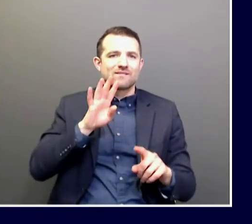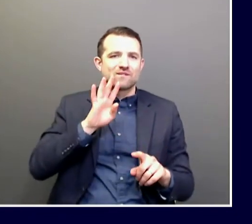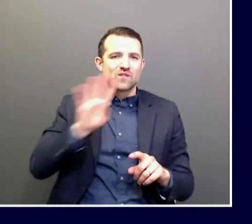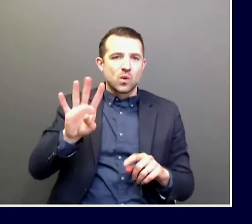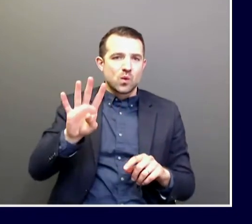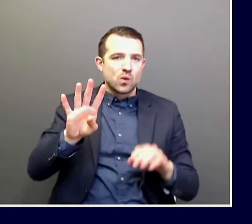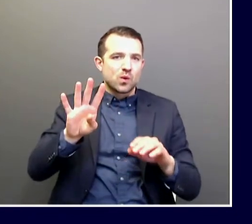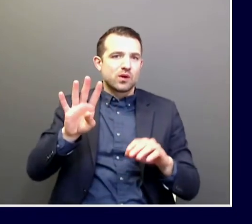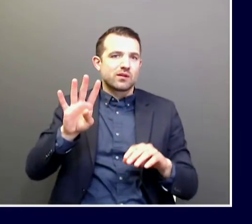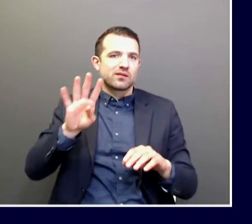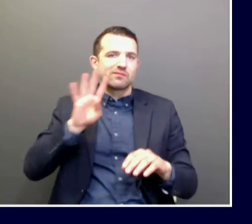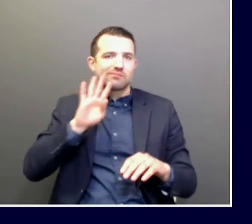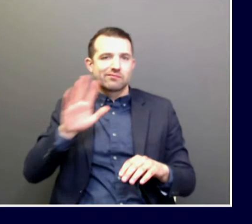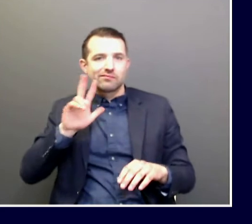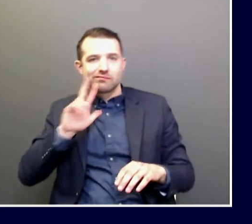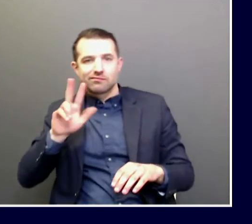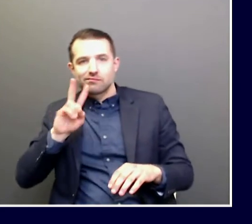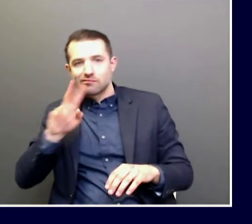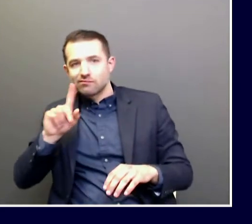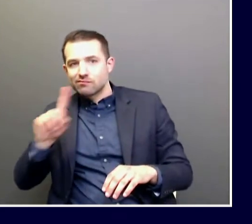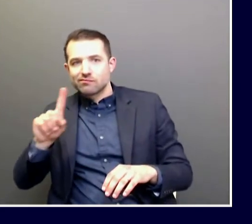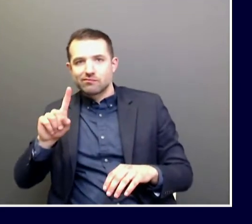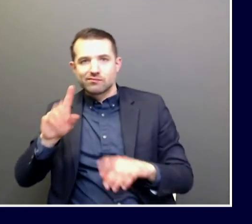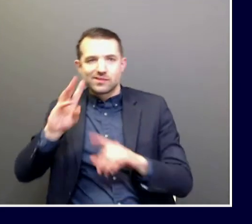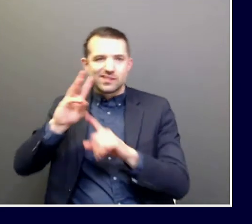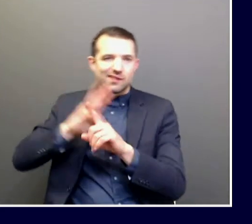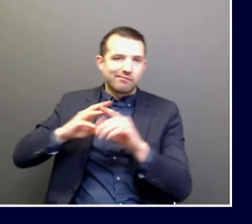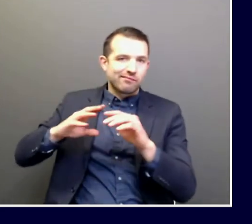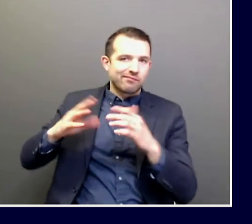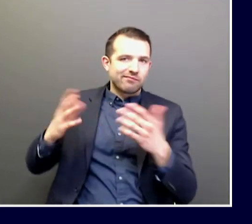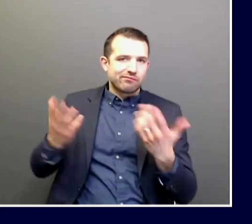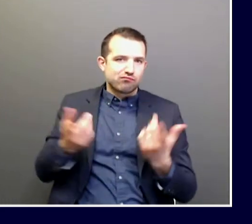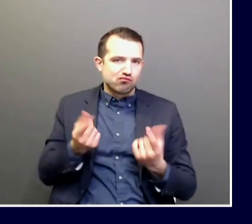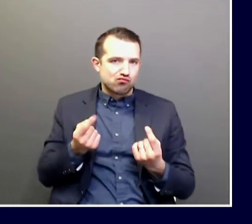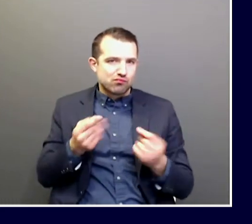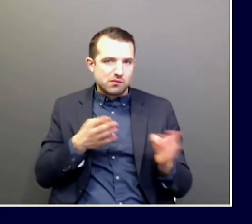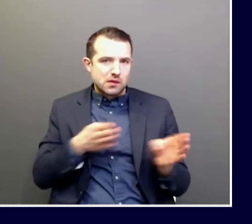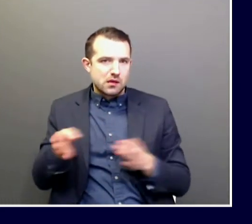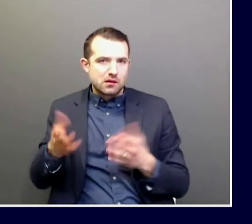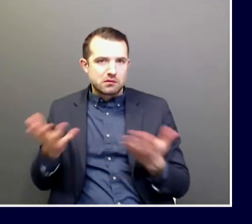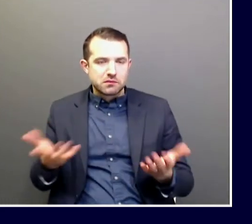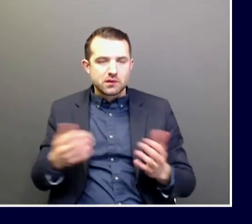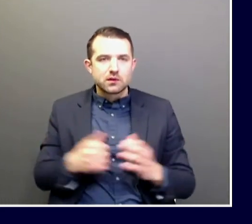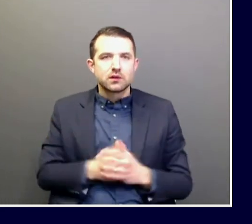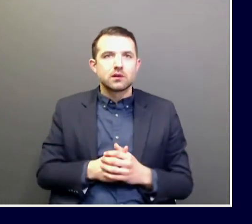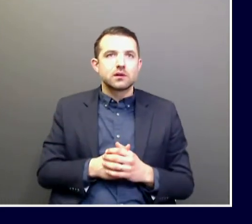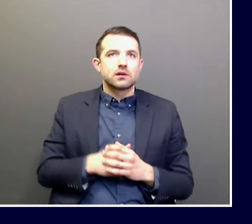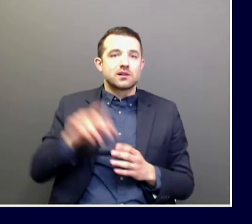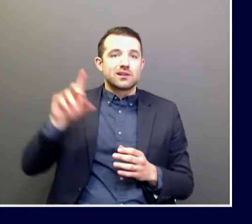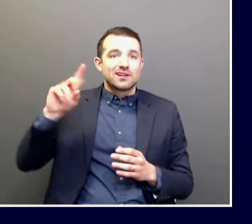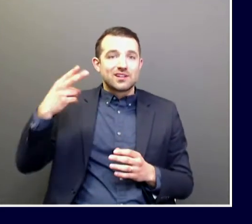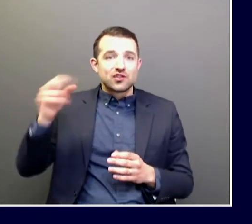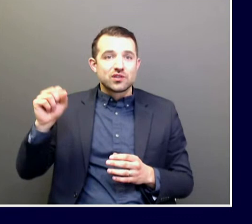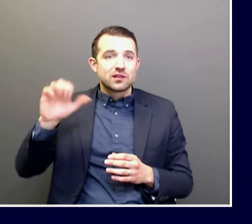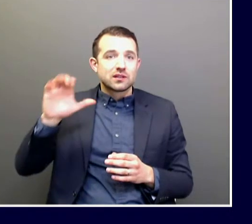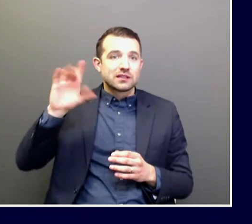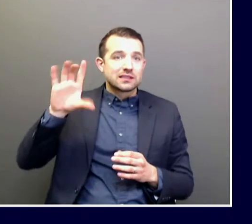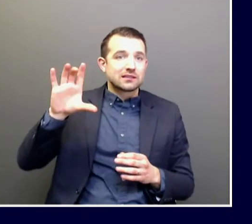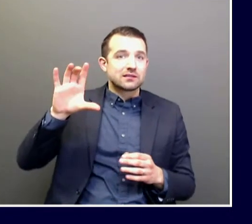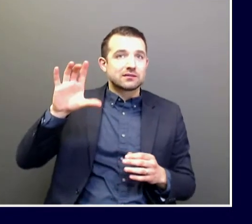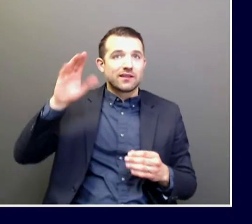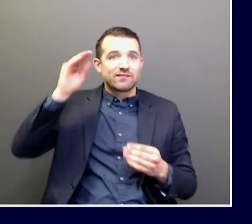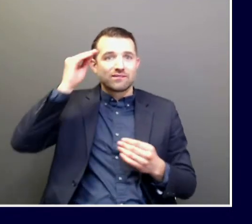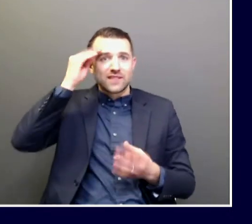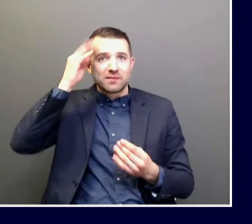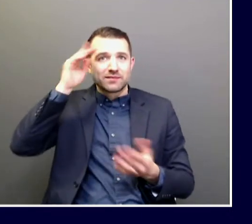about this several times now, but I just keep looking back at the data that the Maine CDC and DHHS are publishing about this. I know in the month of